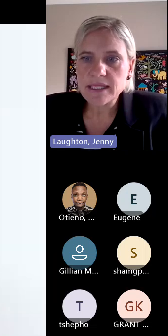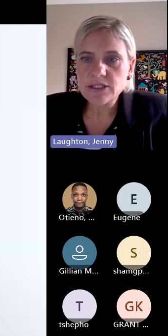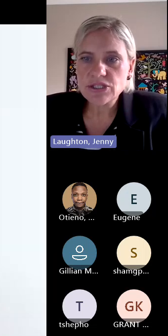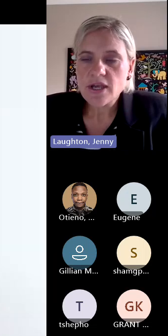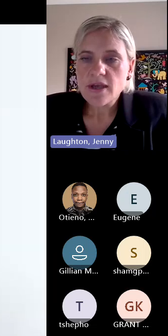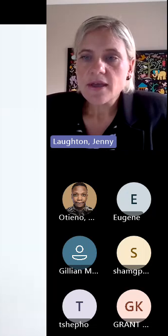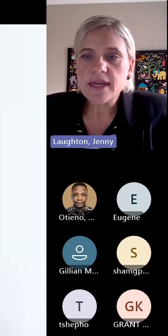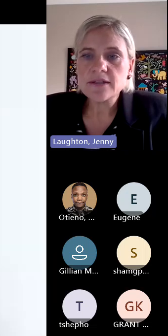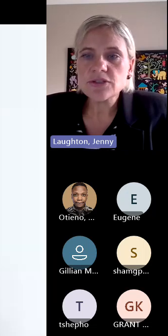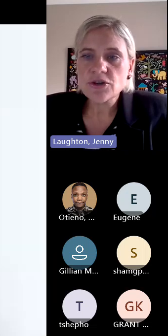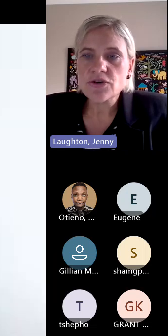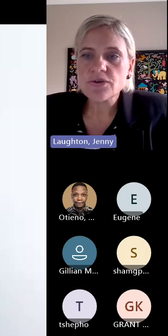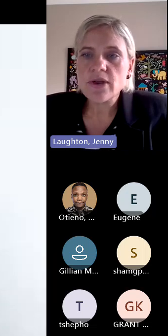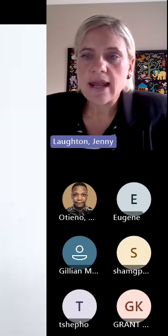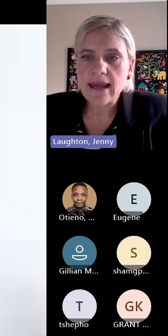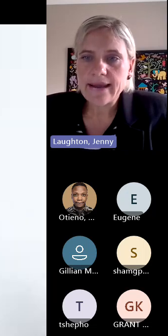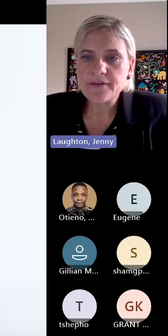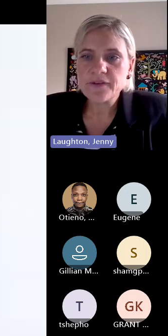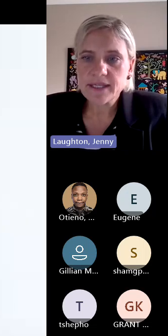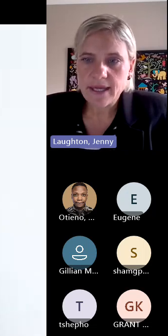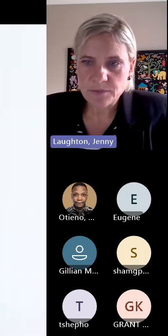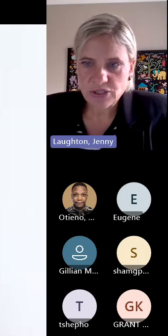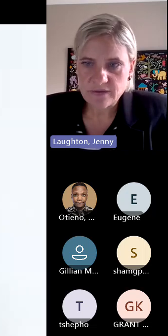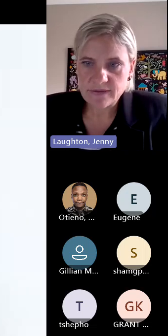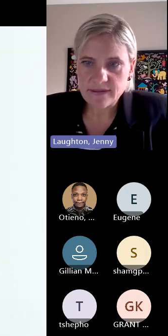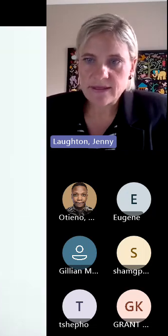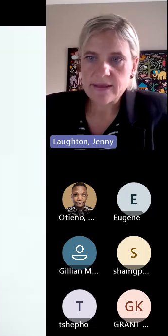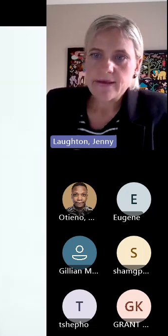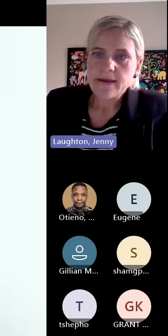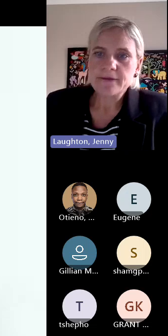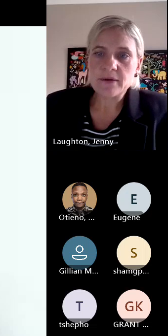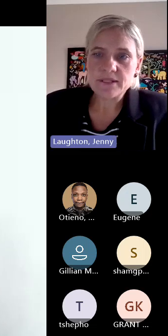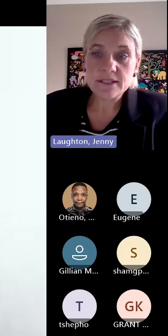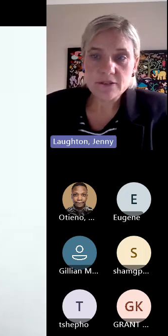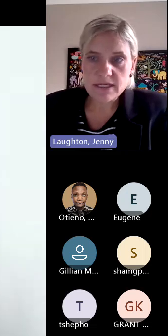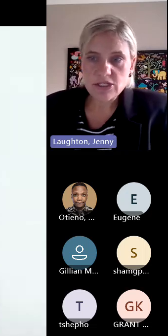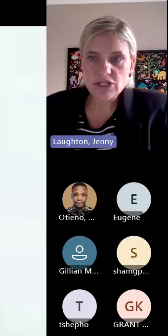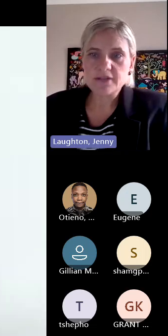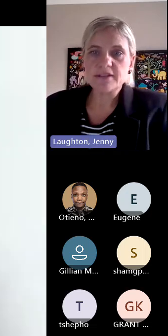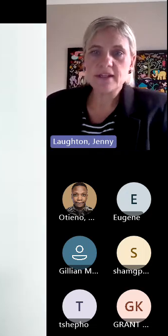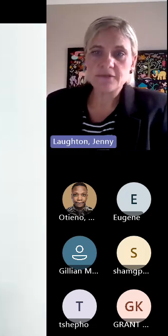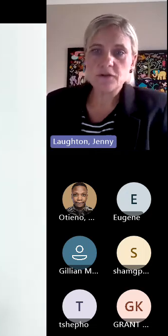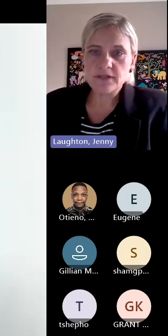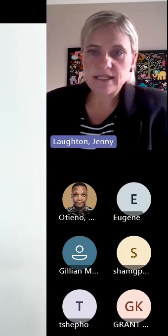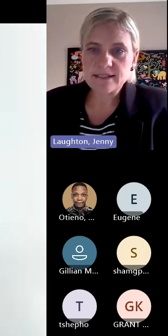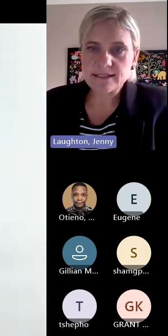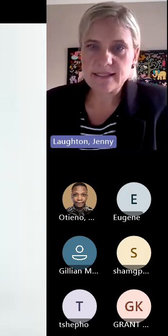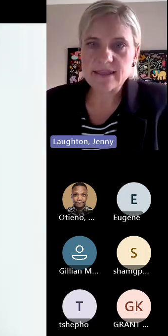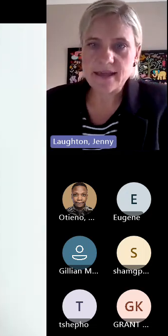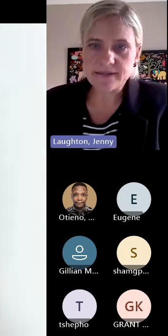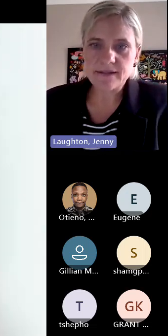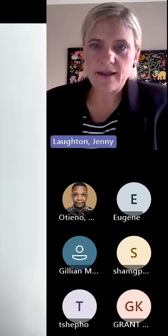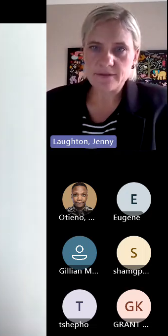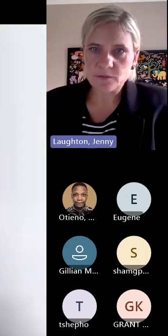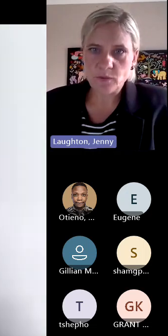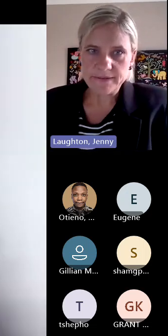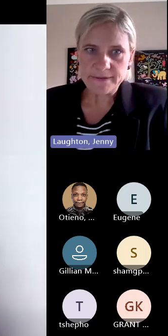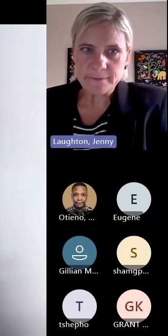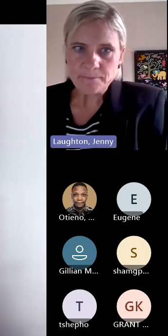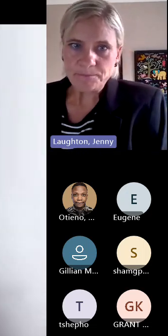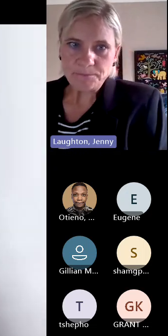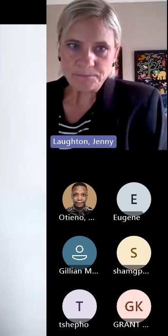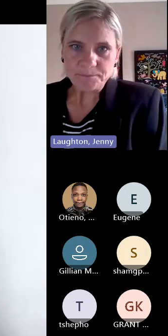and Speech, then show Live Captions. There is a screenshot if you need to see that